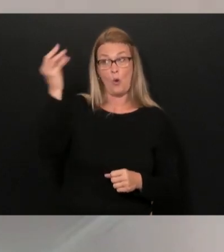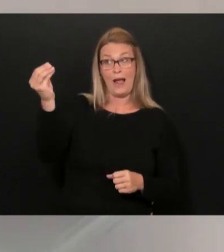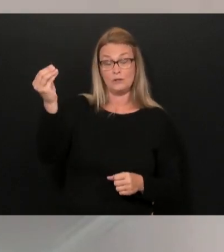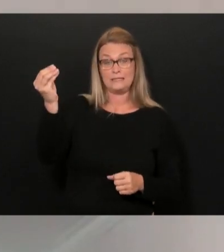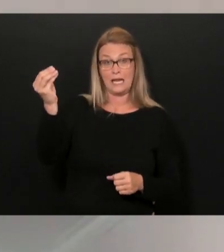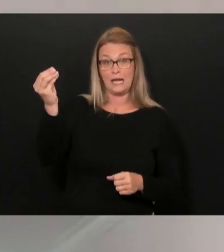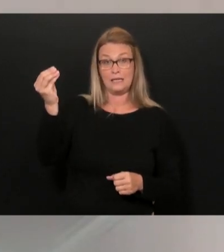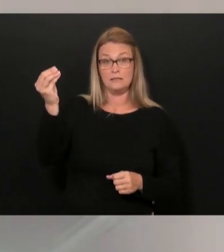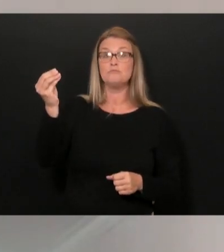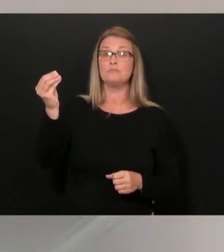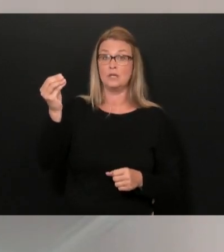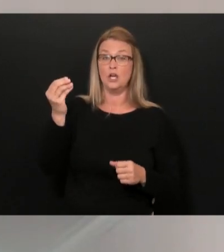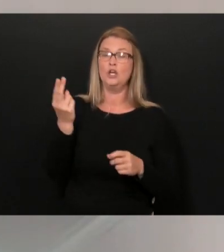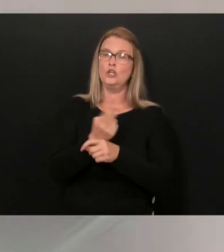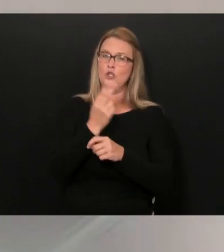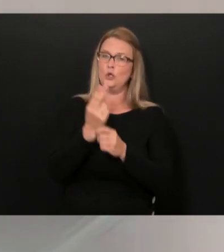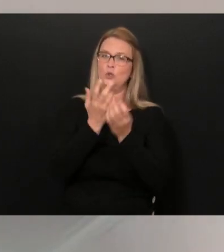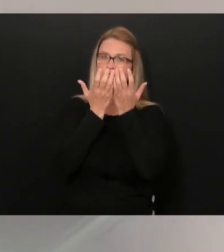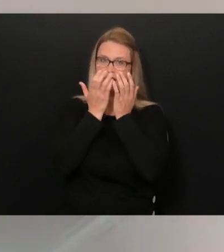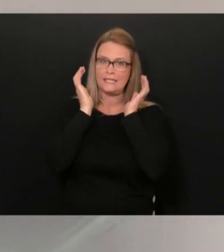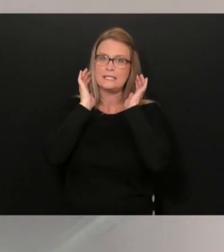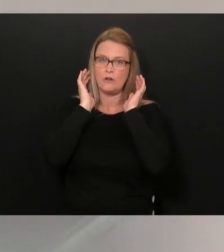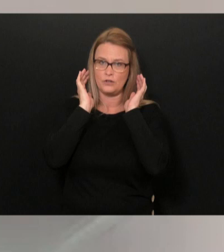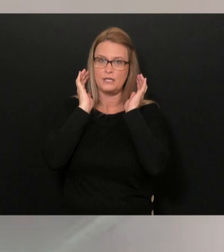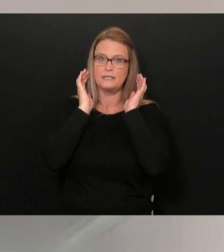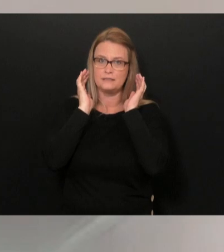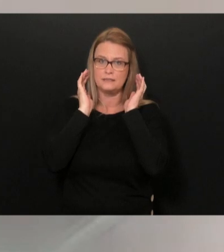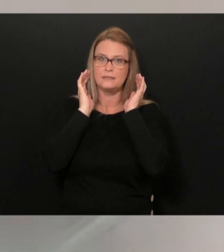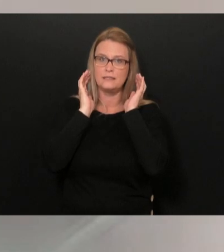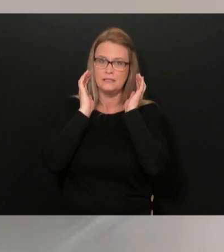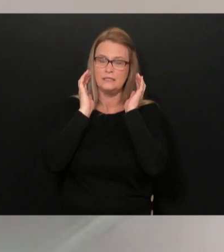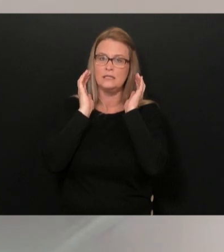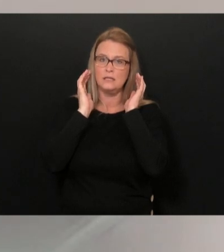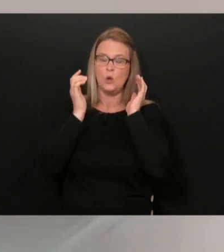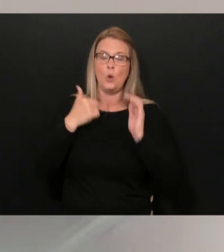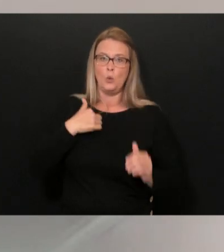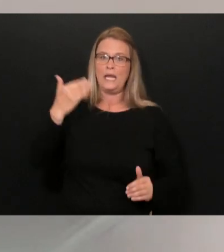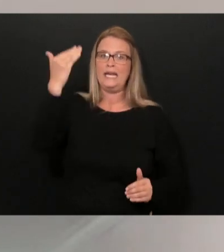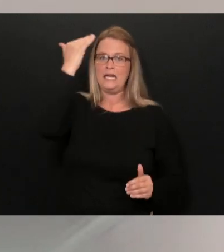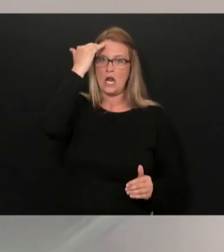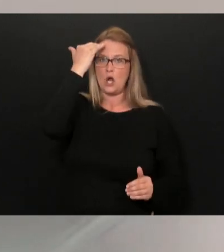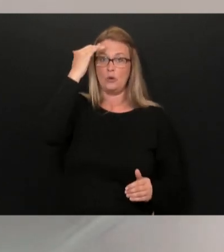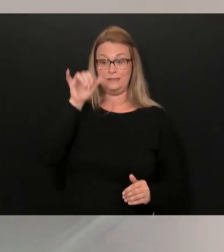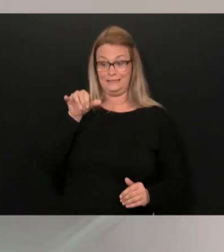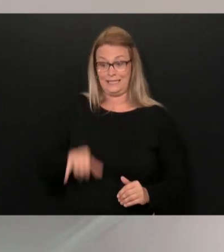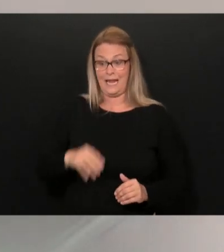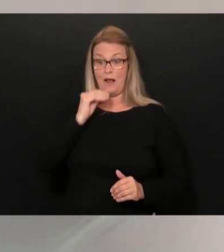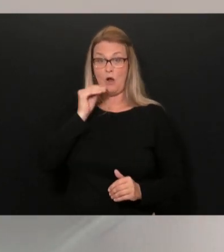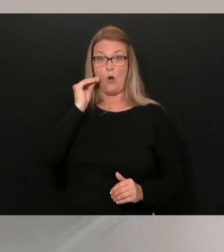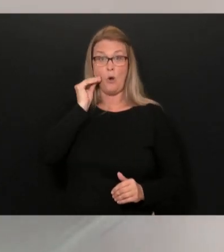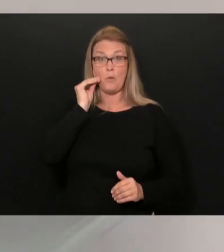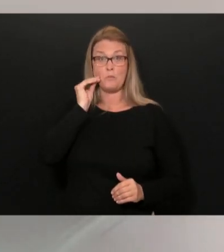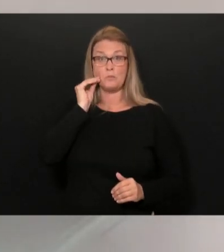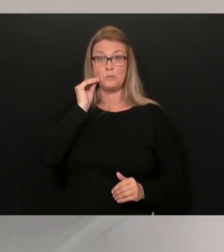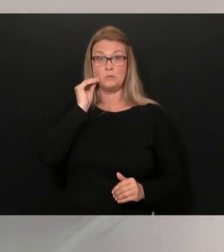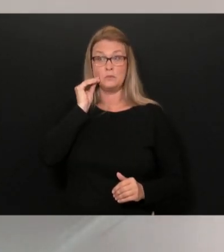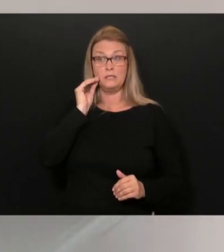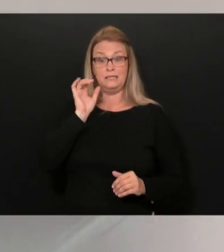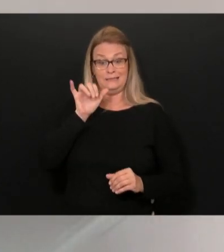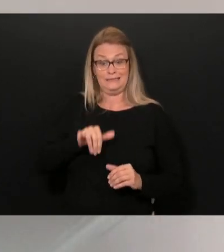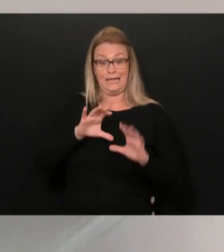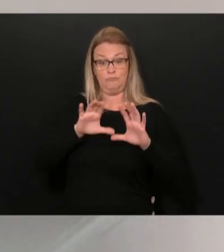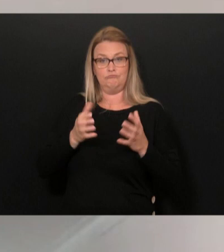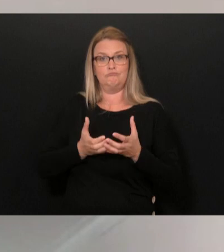or wear a mask. We know that if, just like we did with the staying at home, if we get the